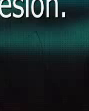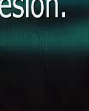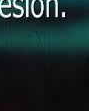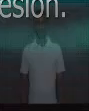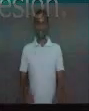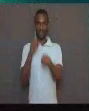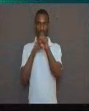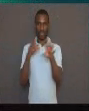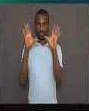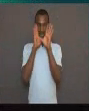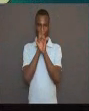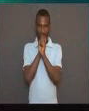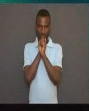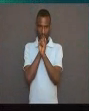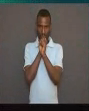Time's up.